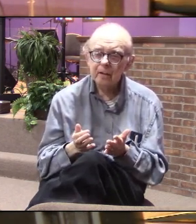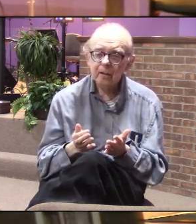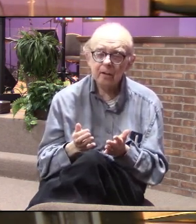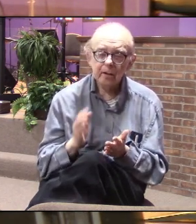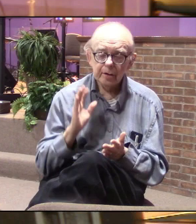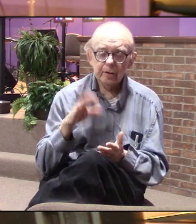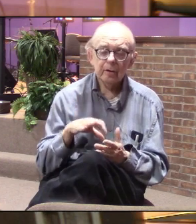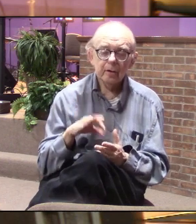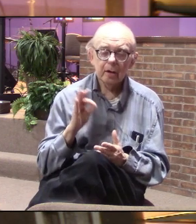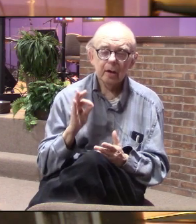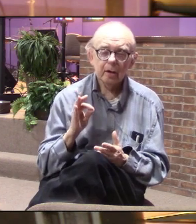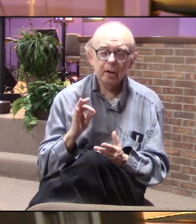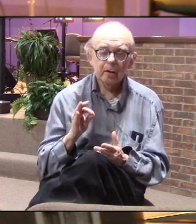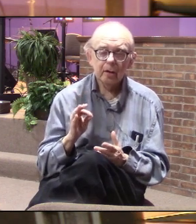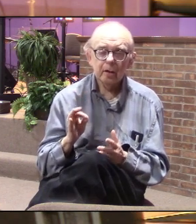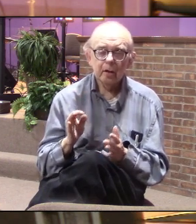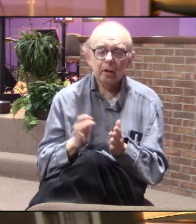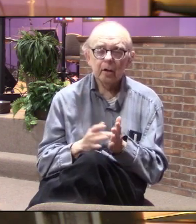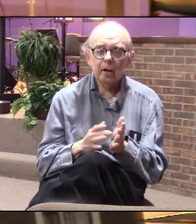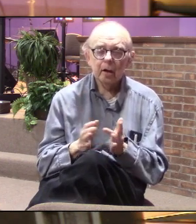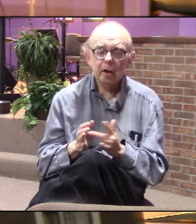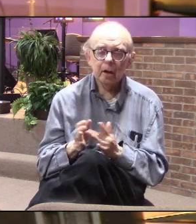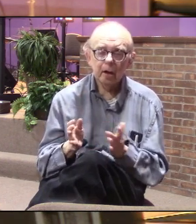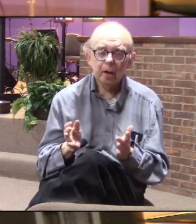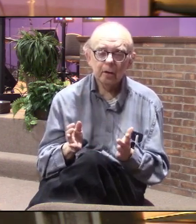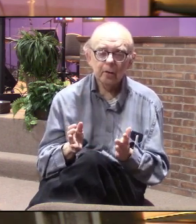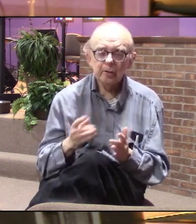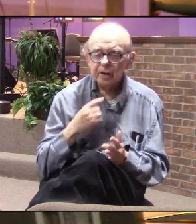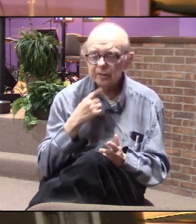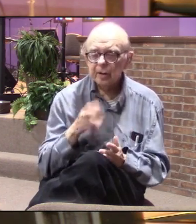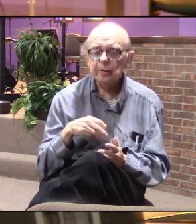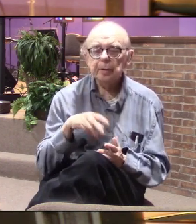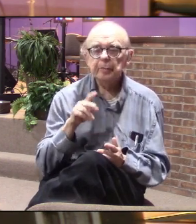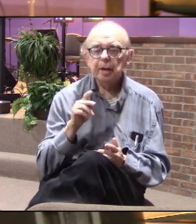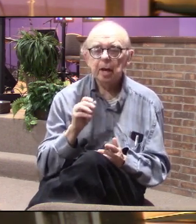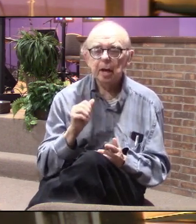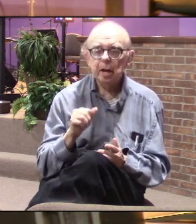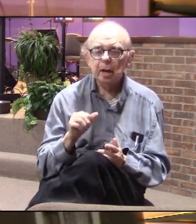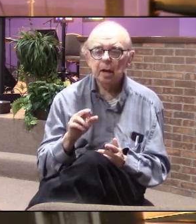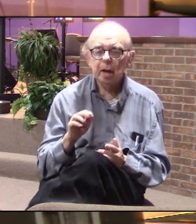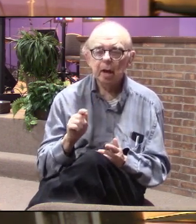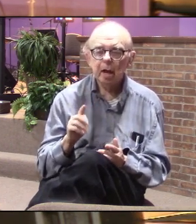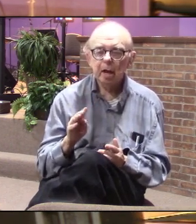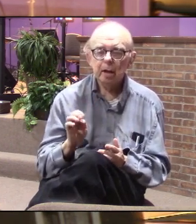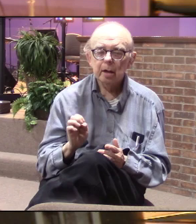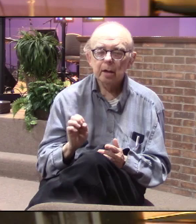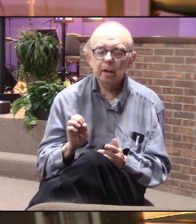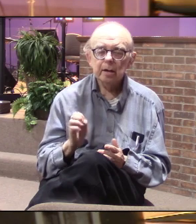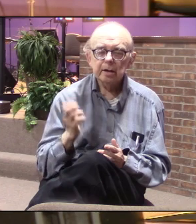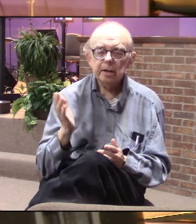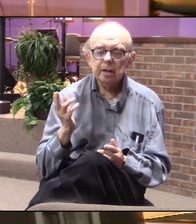you will find, like when Jesus would tell a parable, he would never use the name